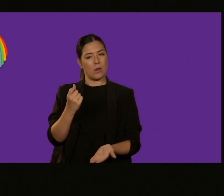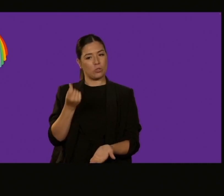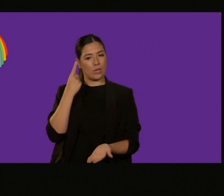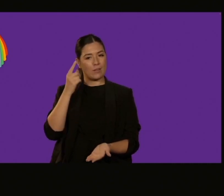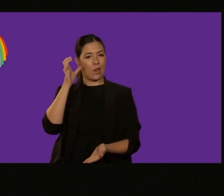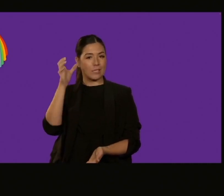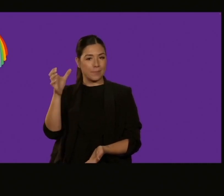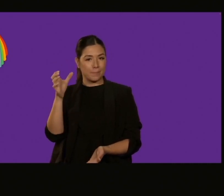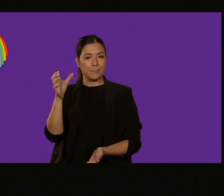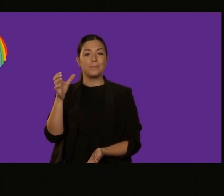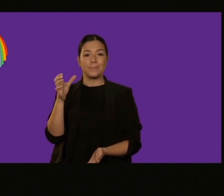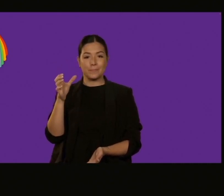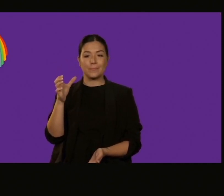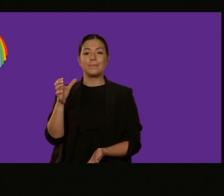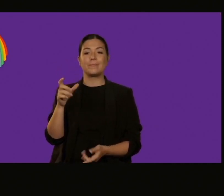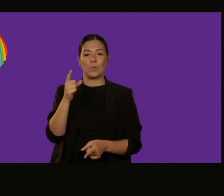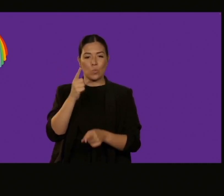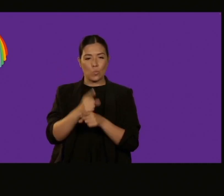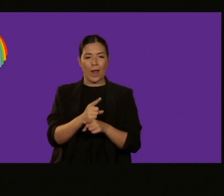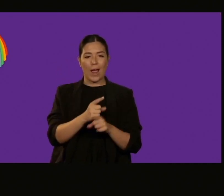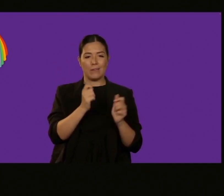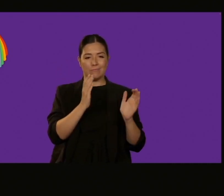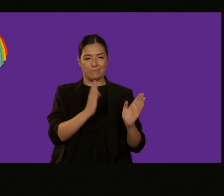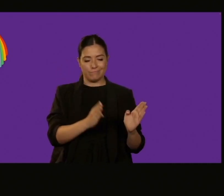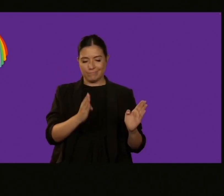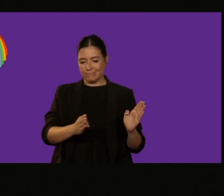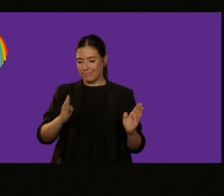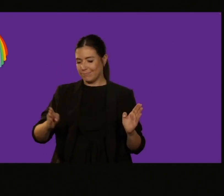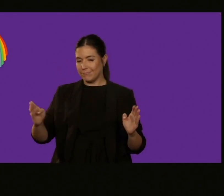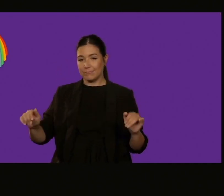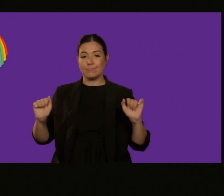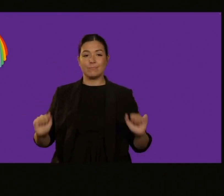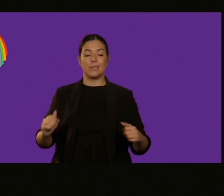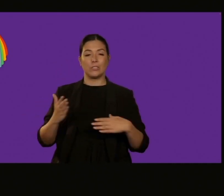much, Roger and Maria. You are interested in what you're doing.